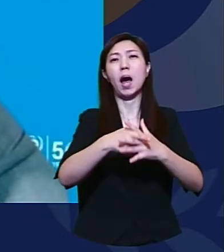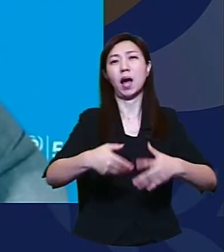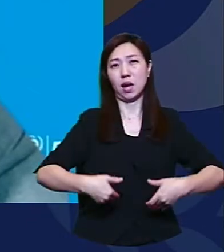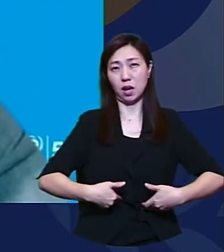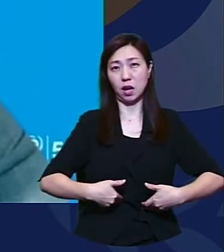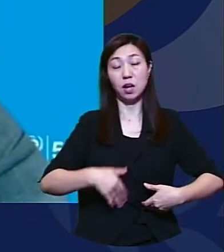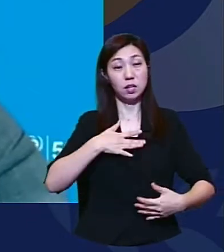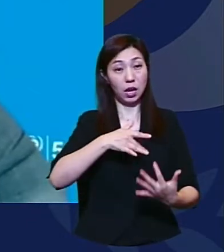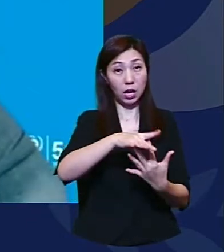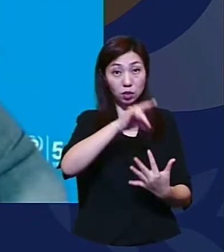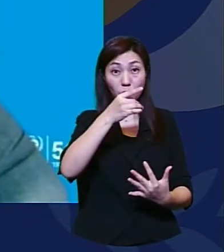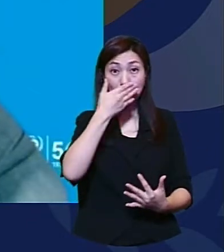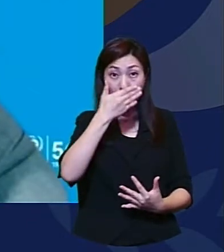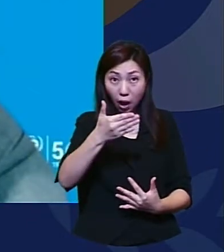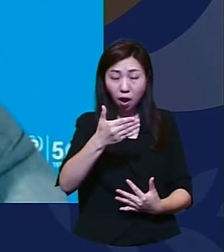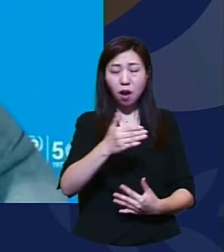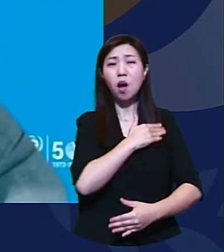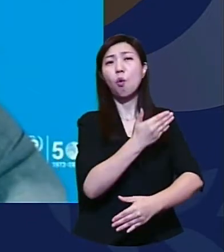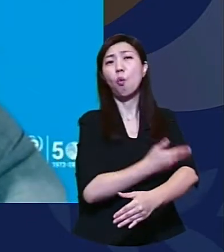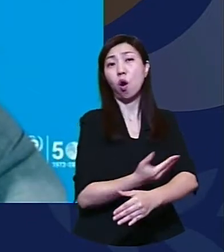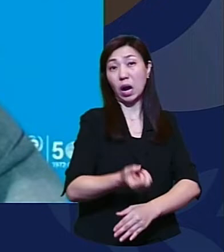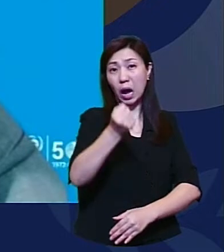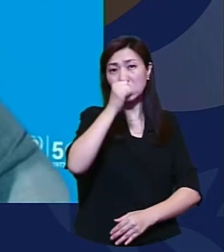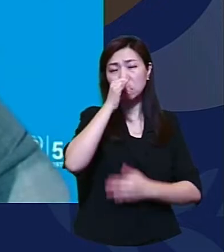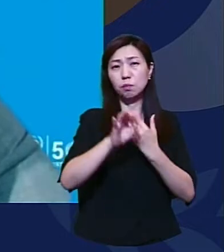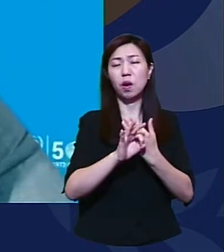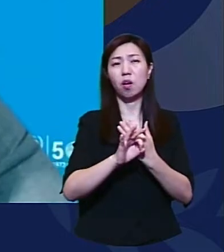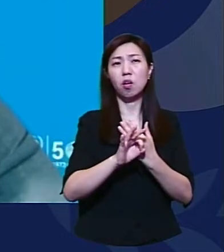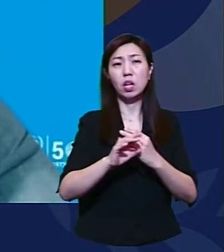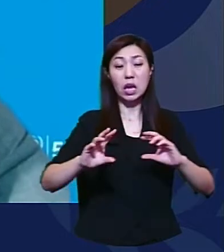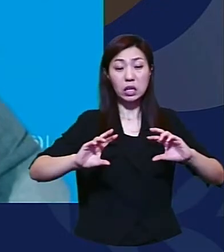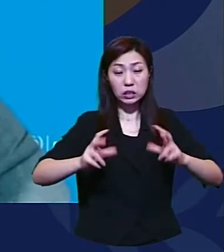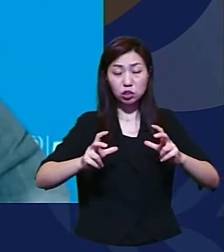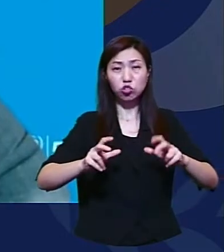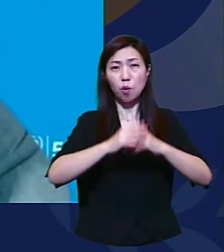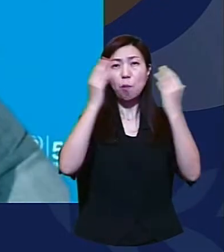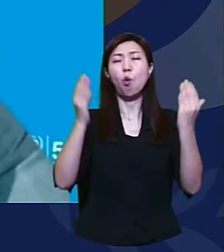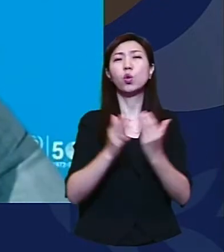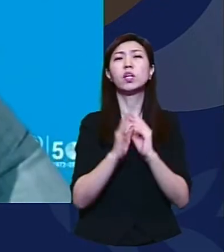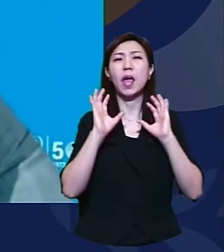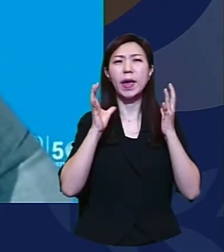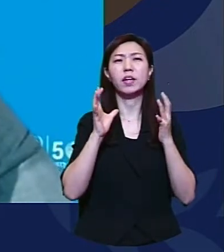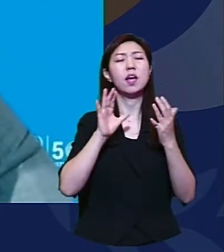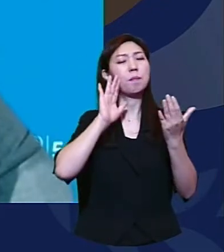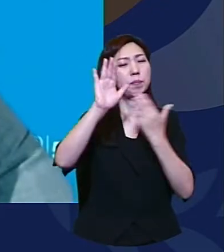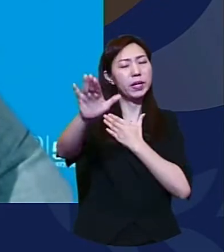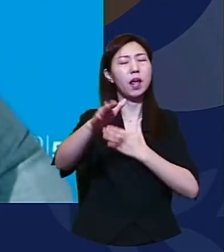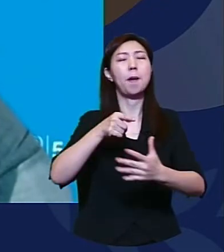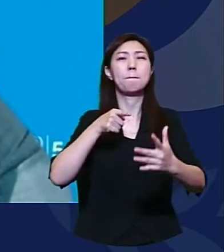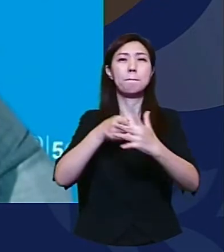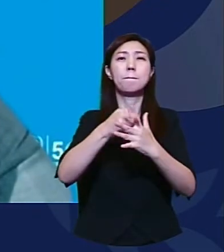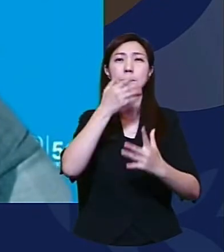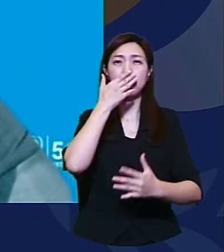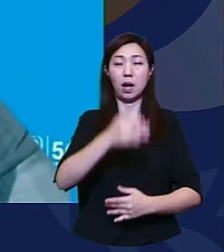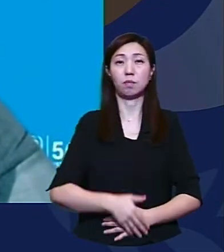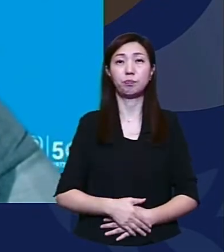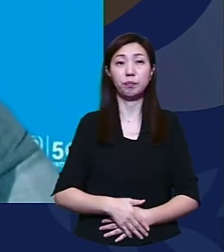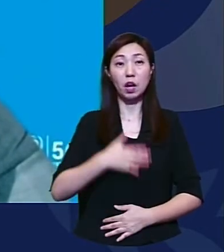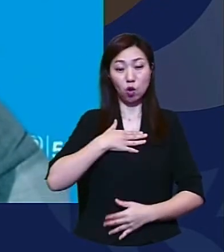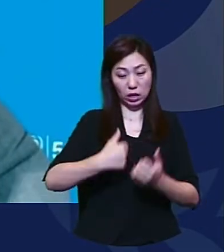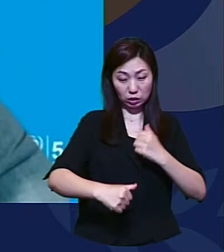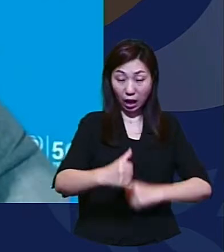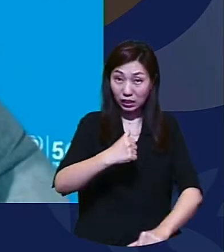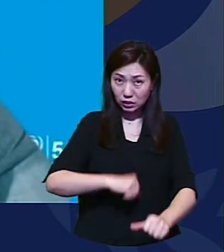planet would choose if given a choice. So let us seize the unique opportunity we have